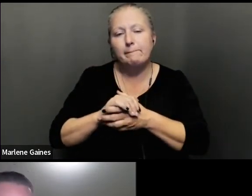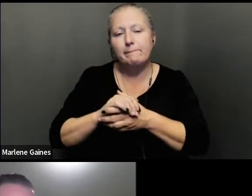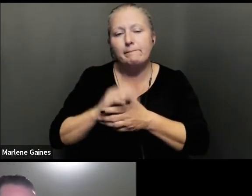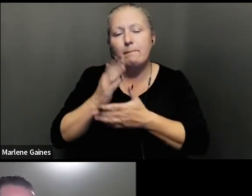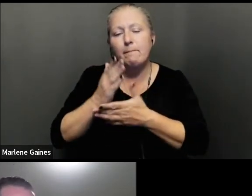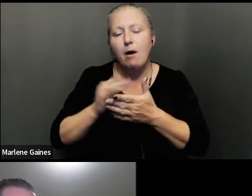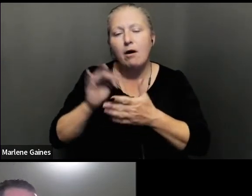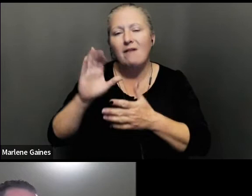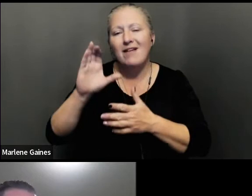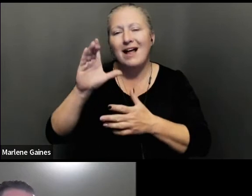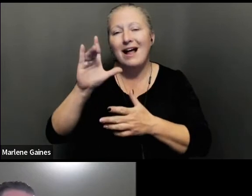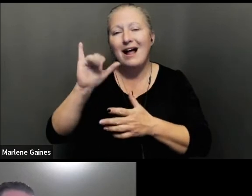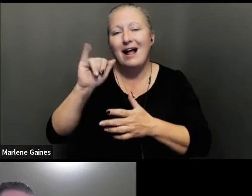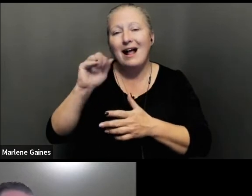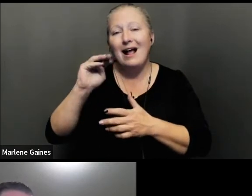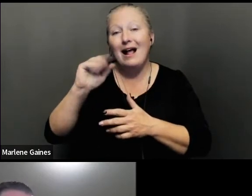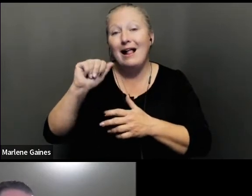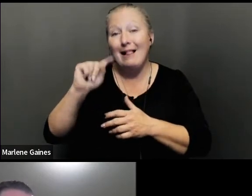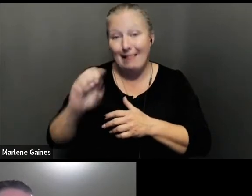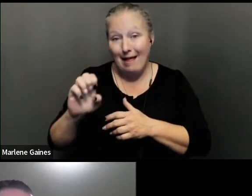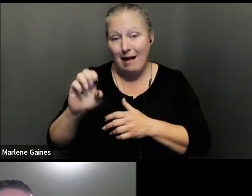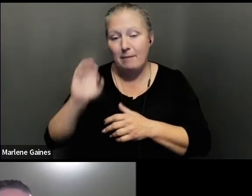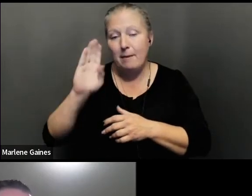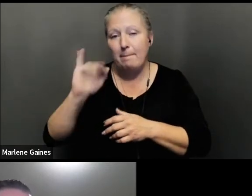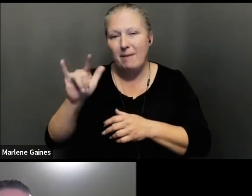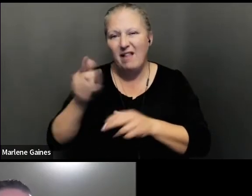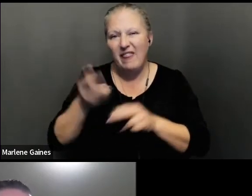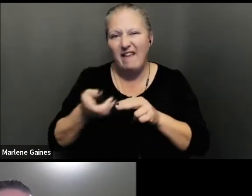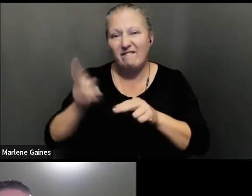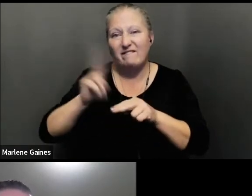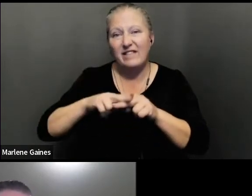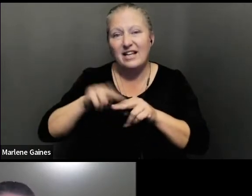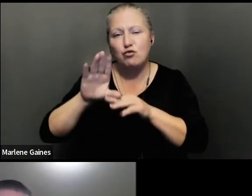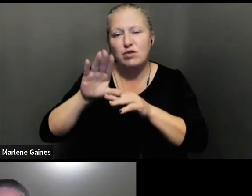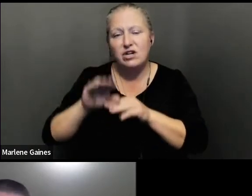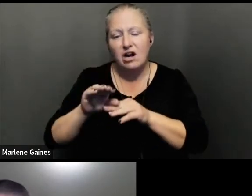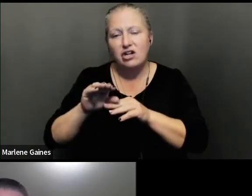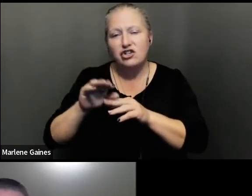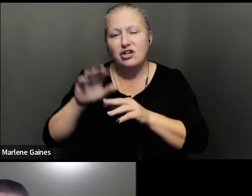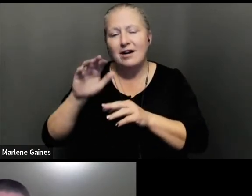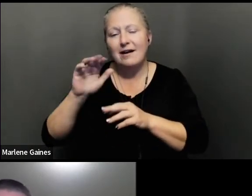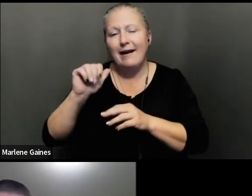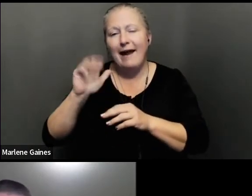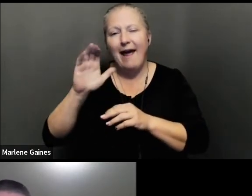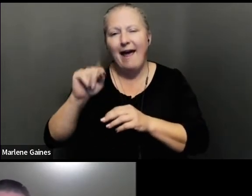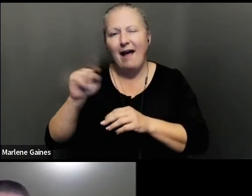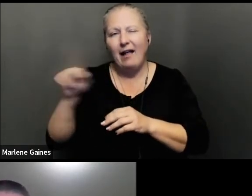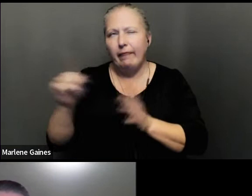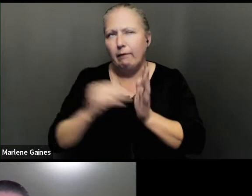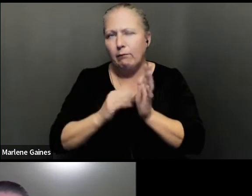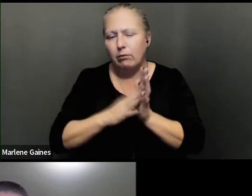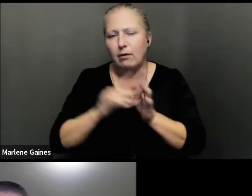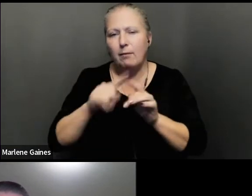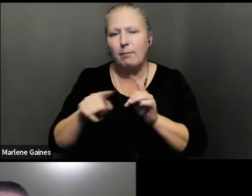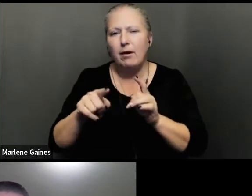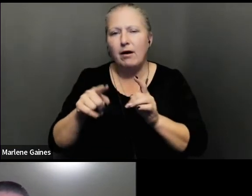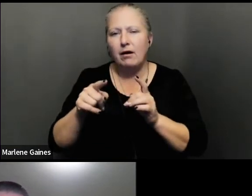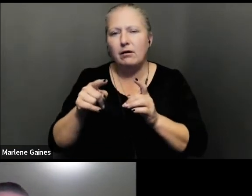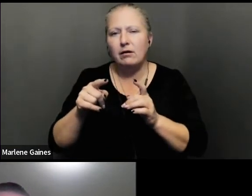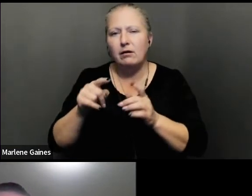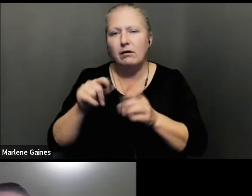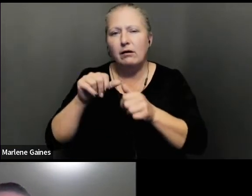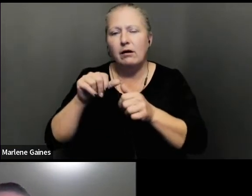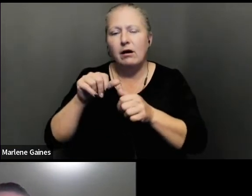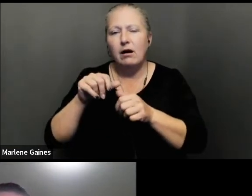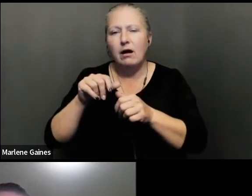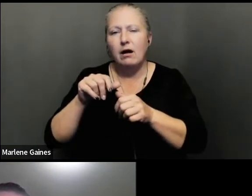climate bill and Inflation Reduction Act, I believe was the what they noted, but it was heavy on climate.